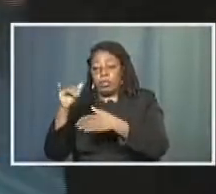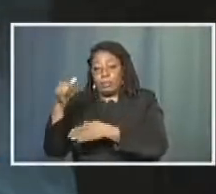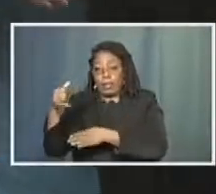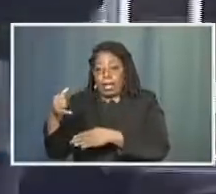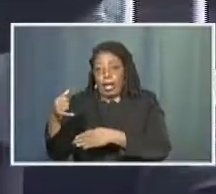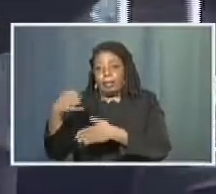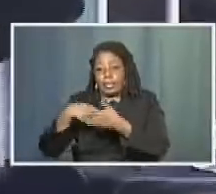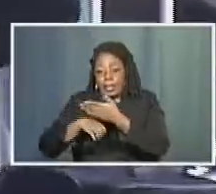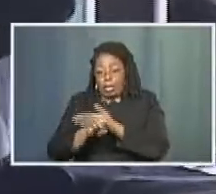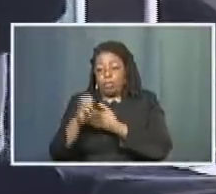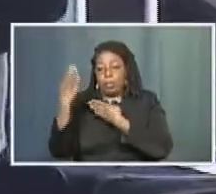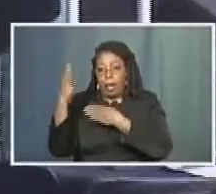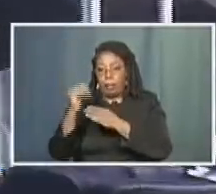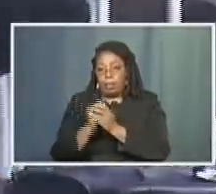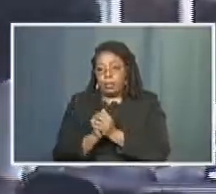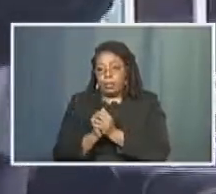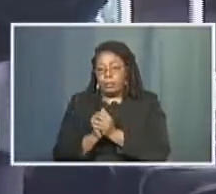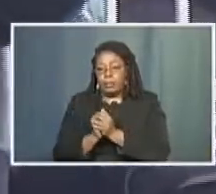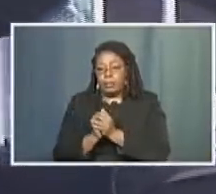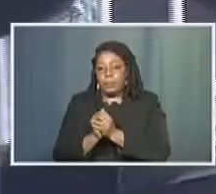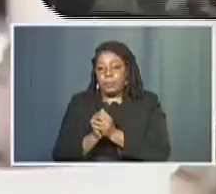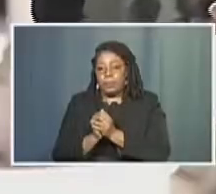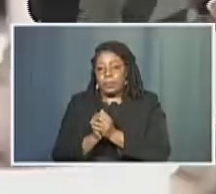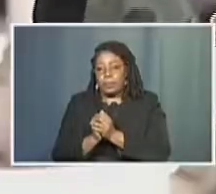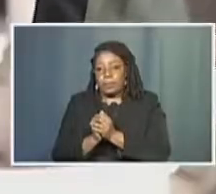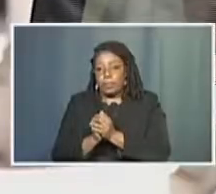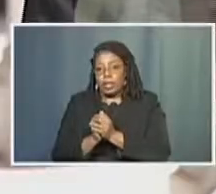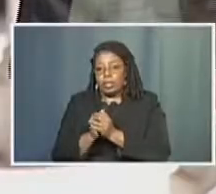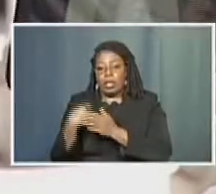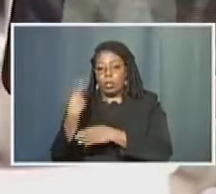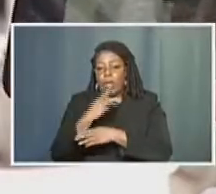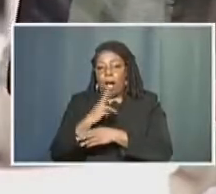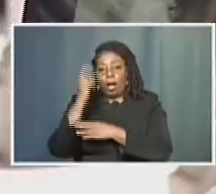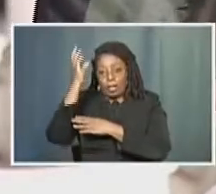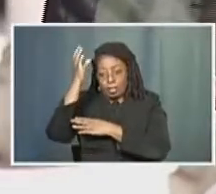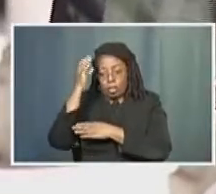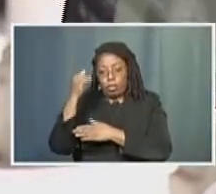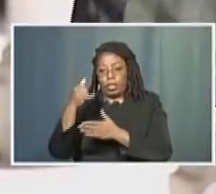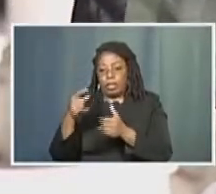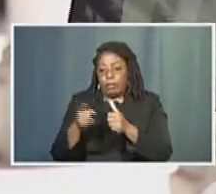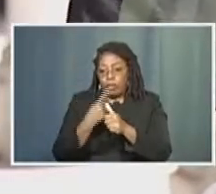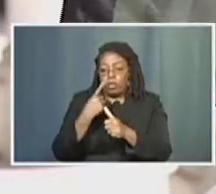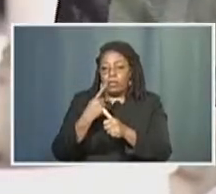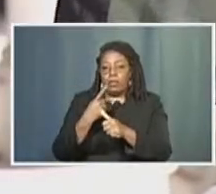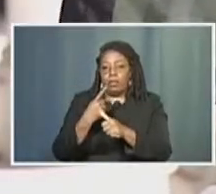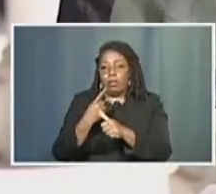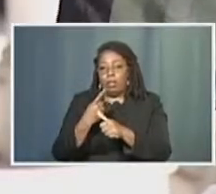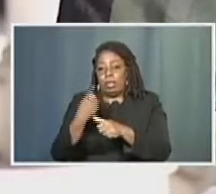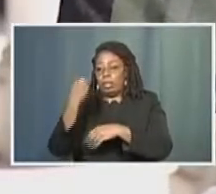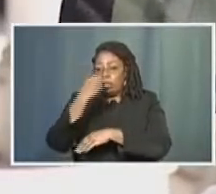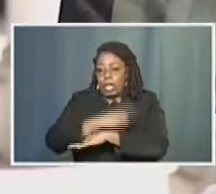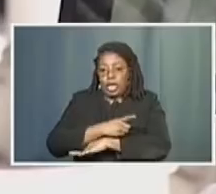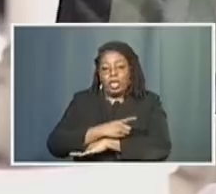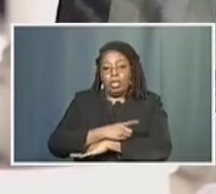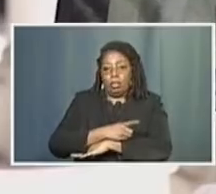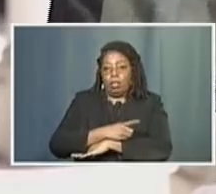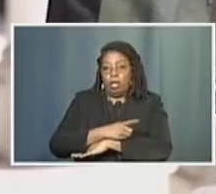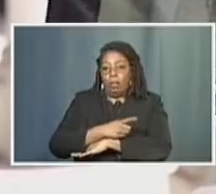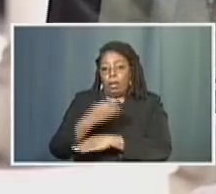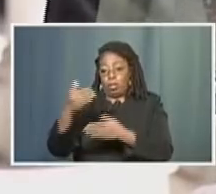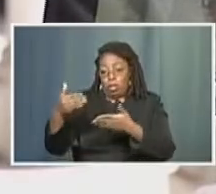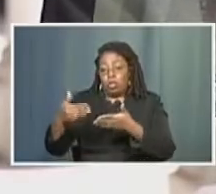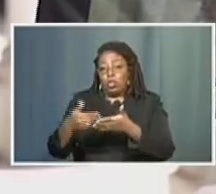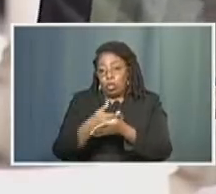had already been contemplating such a move. We have been considering it from the first day we learned about the virus and the new